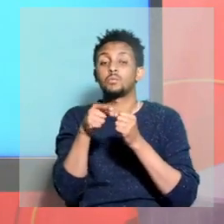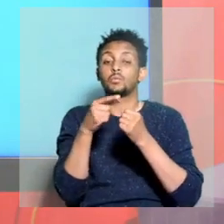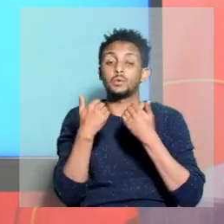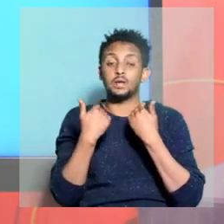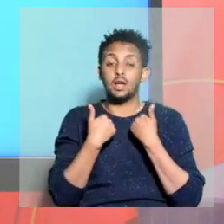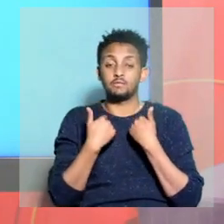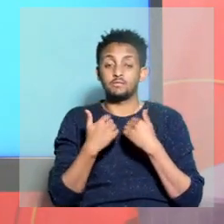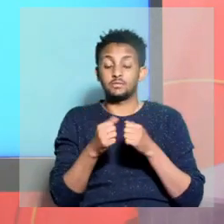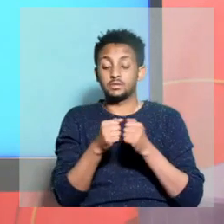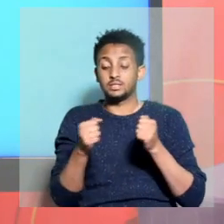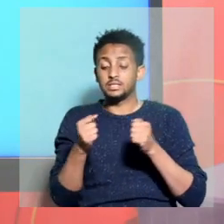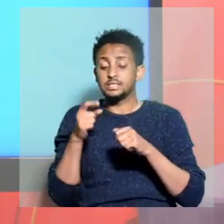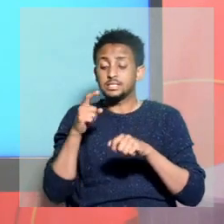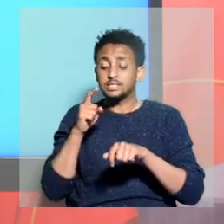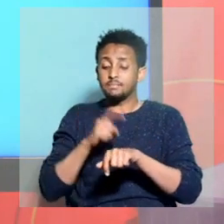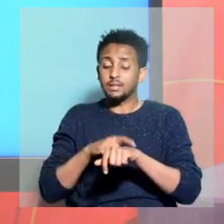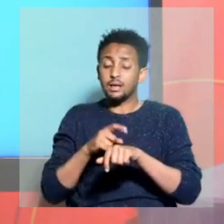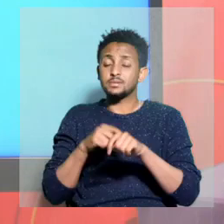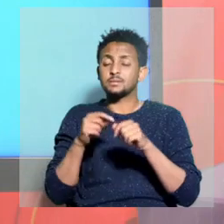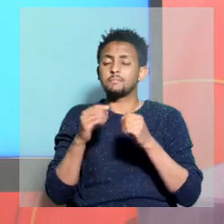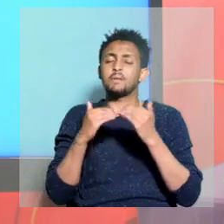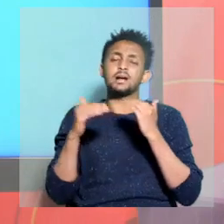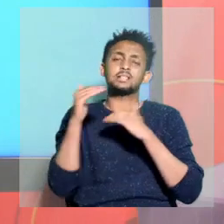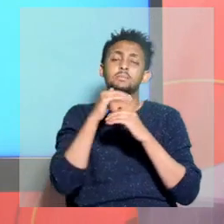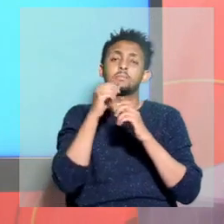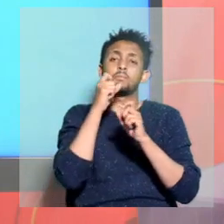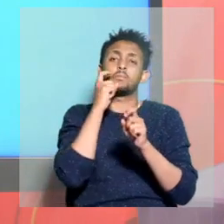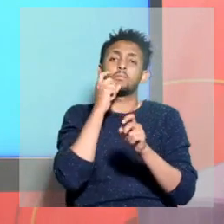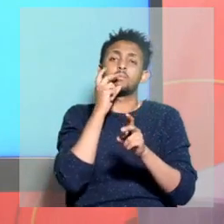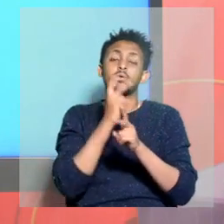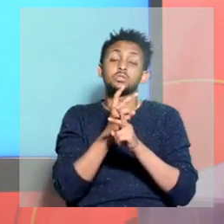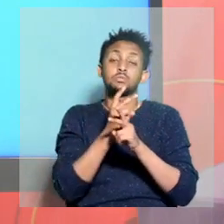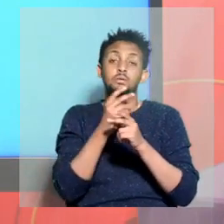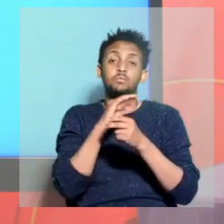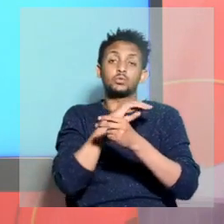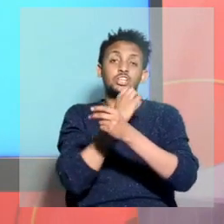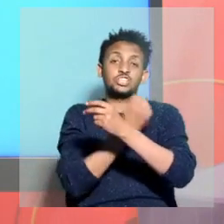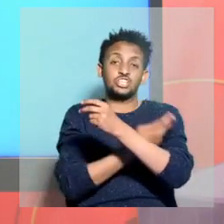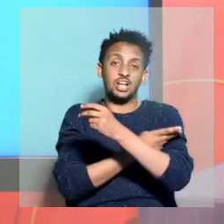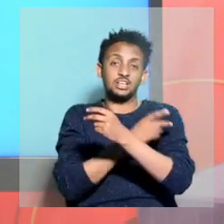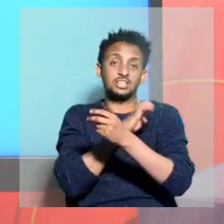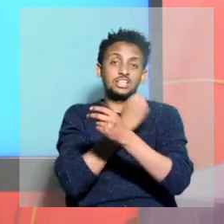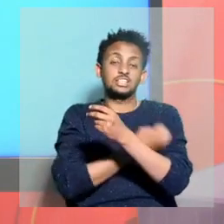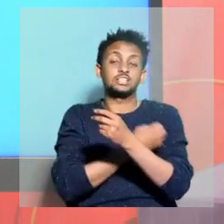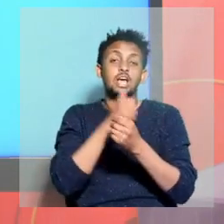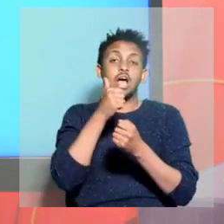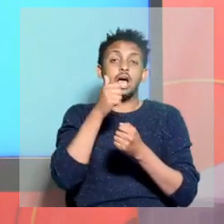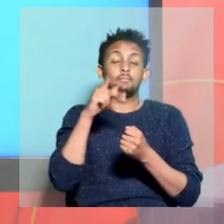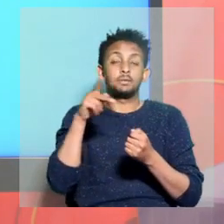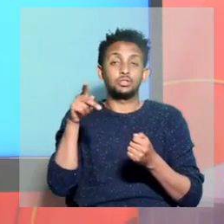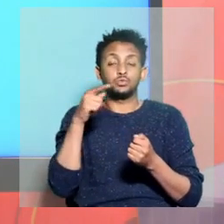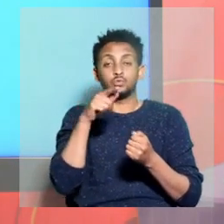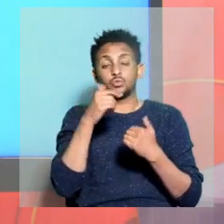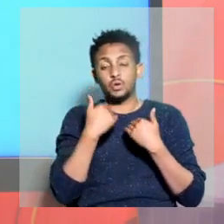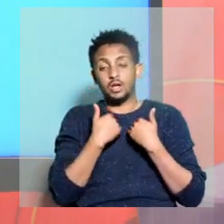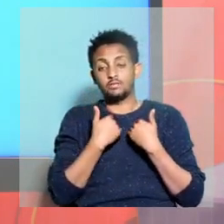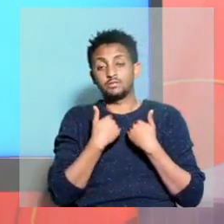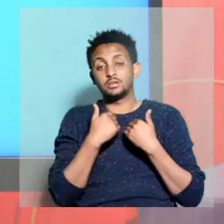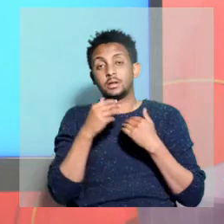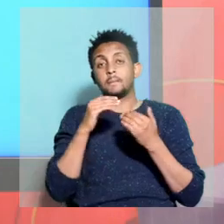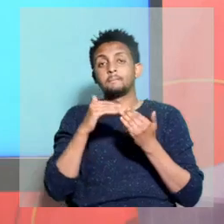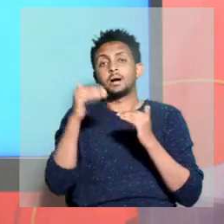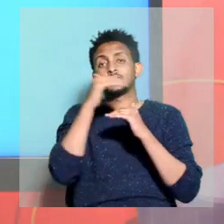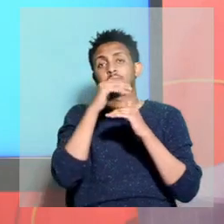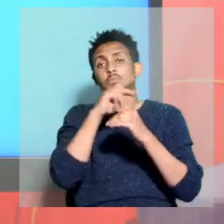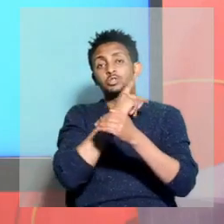there, sometimes it has a maximum possible potential energy, like on the amplitude here and there, we have a